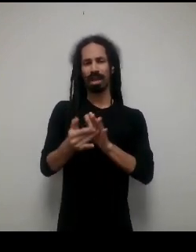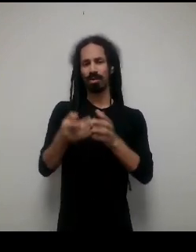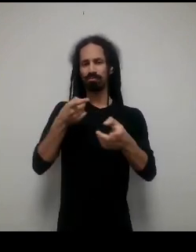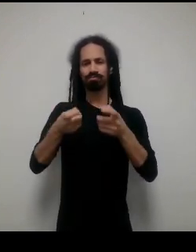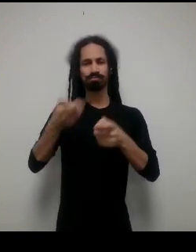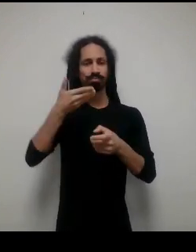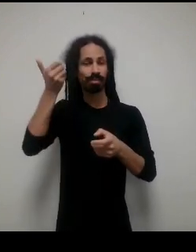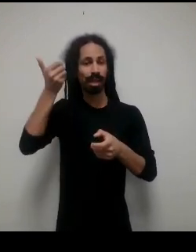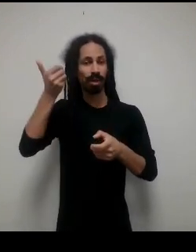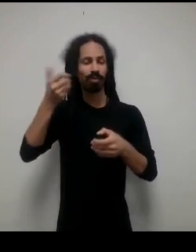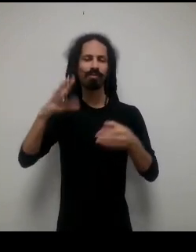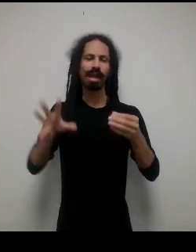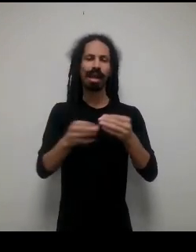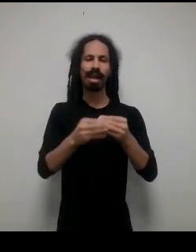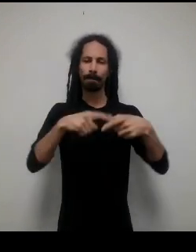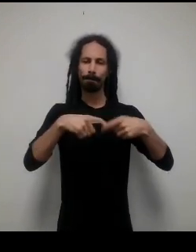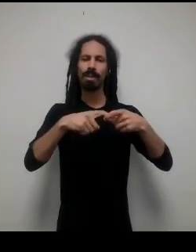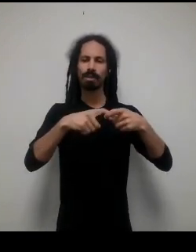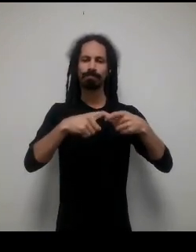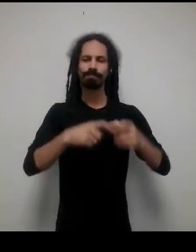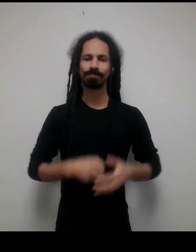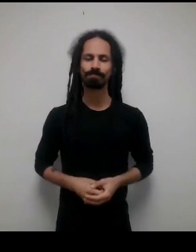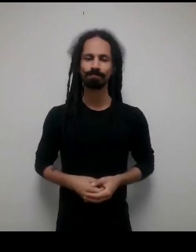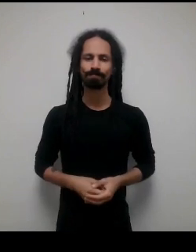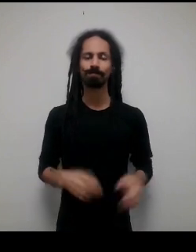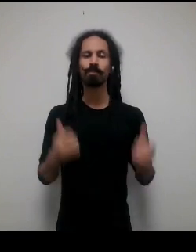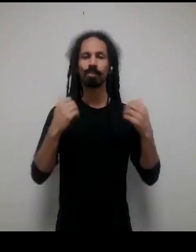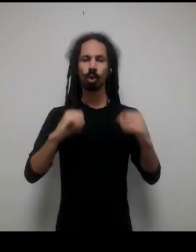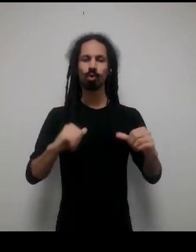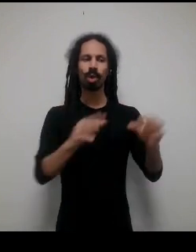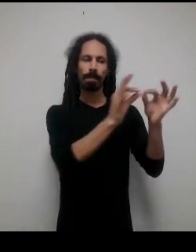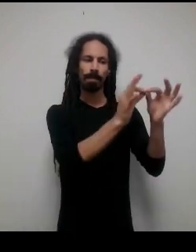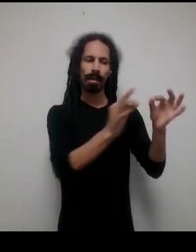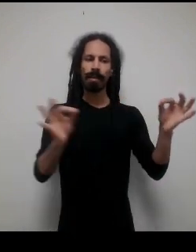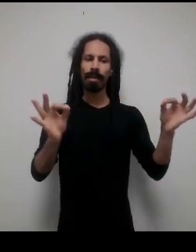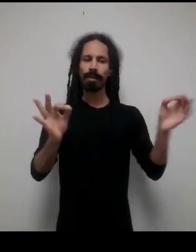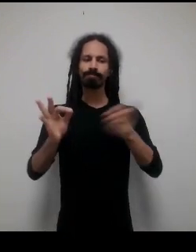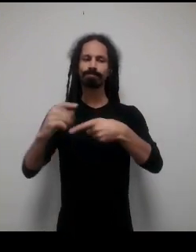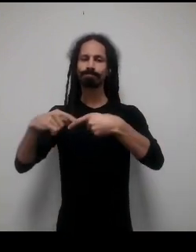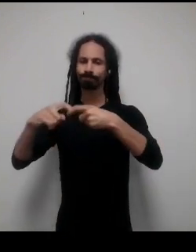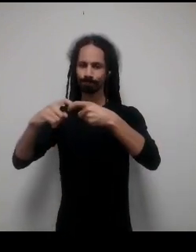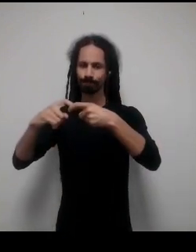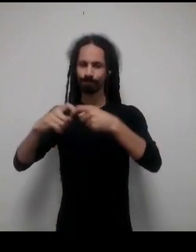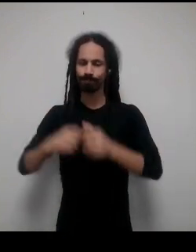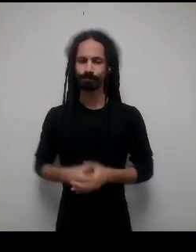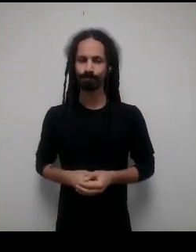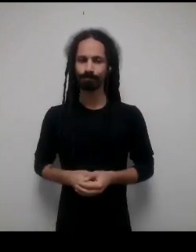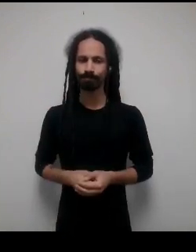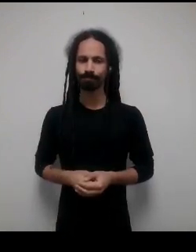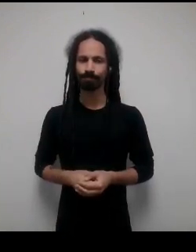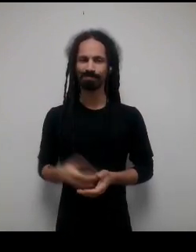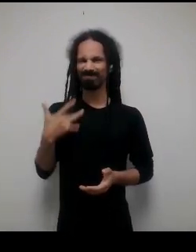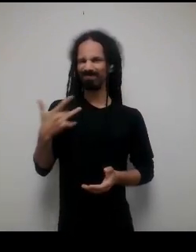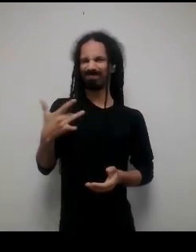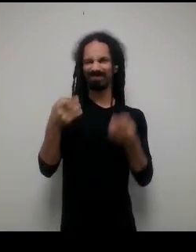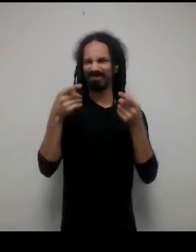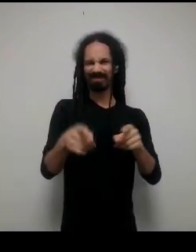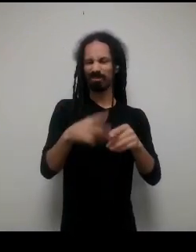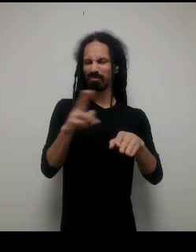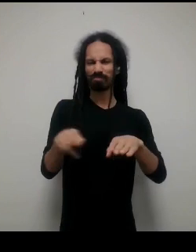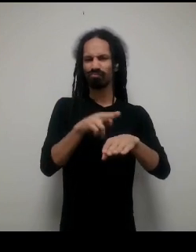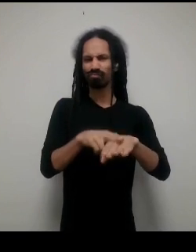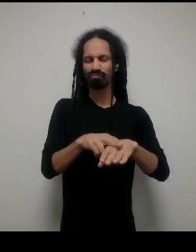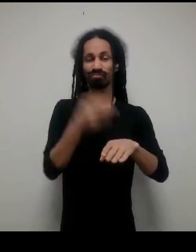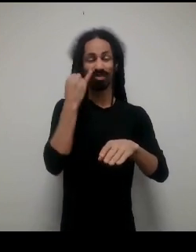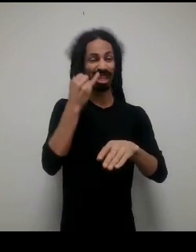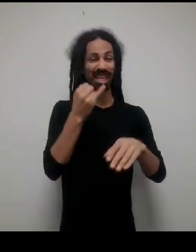by pausing. So try saying one thought and then pause slightly. We do this naturally, like when you write, you put a period at